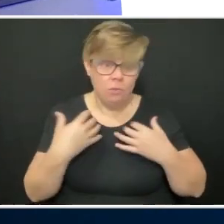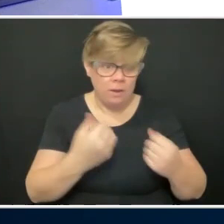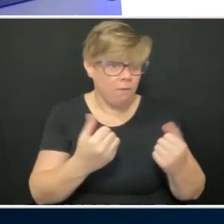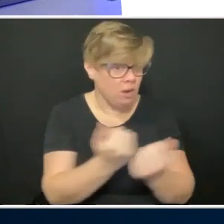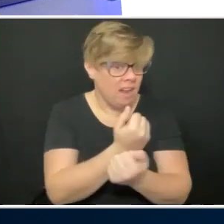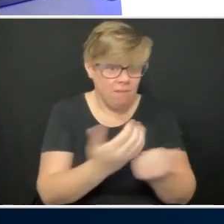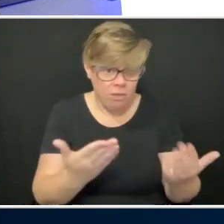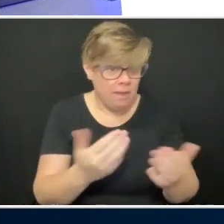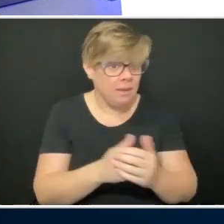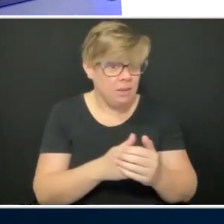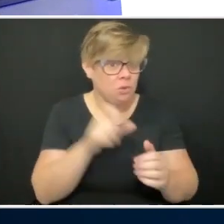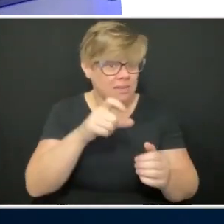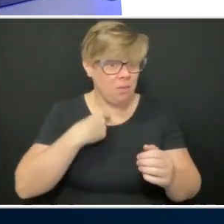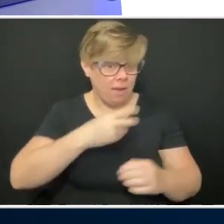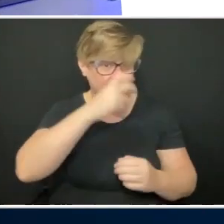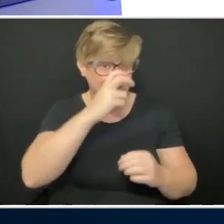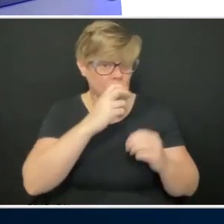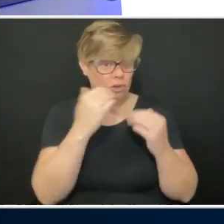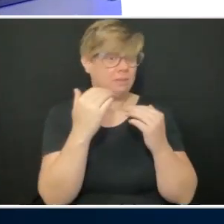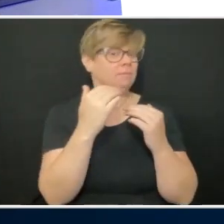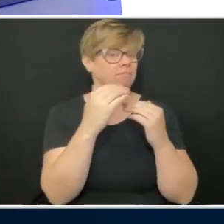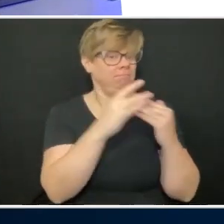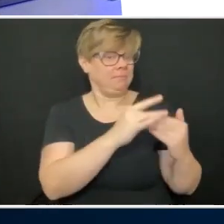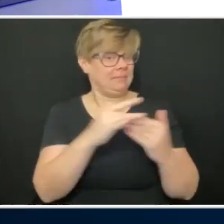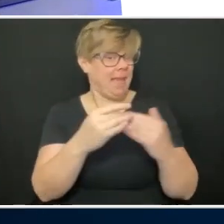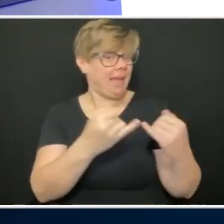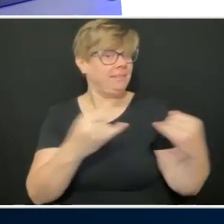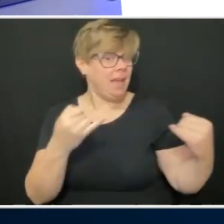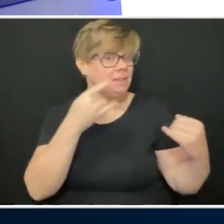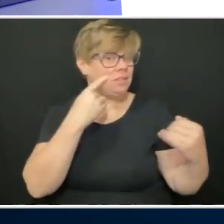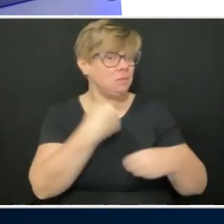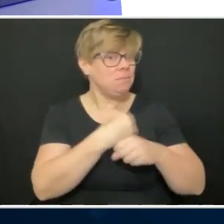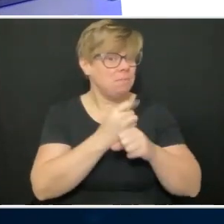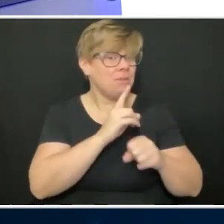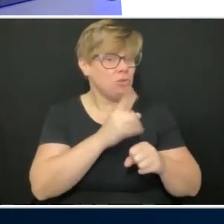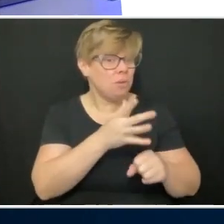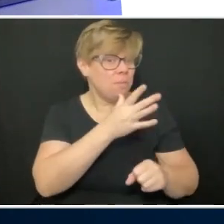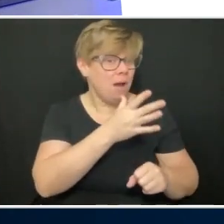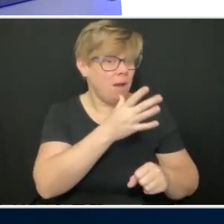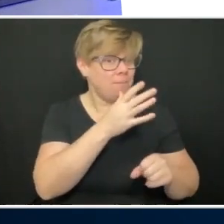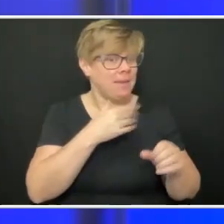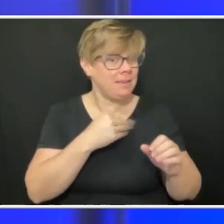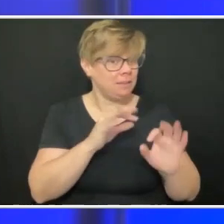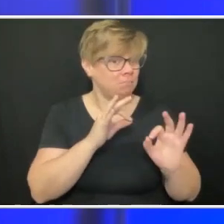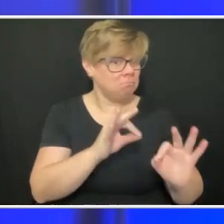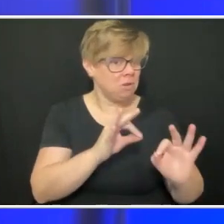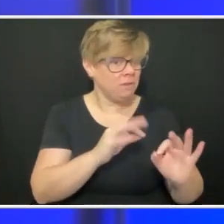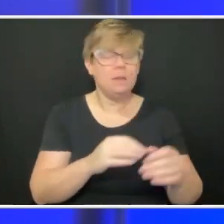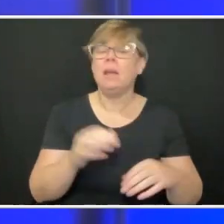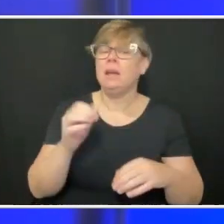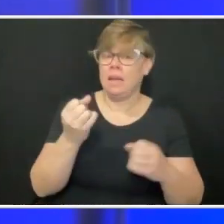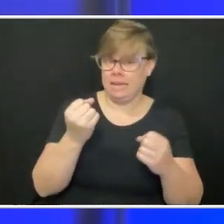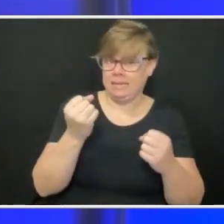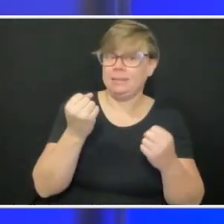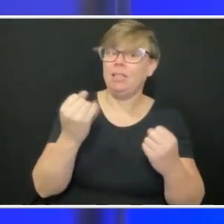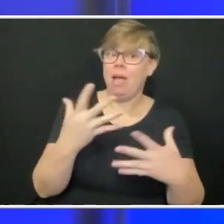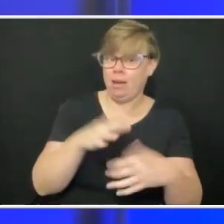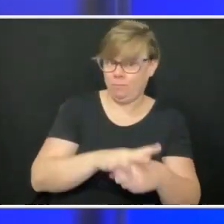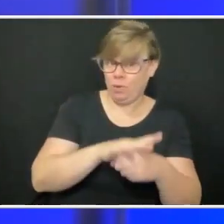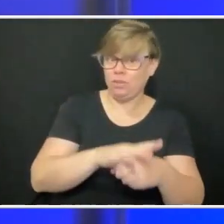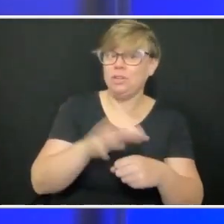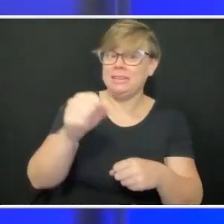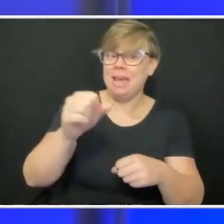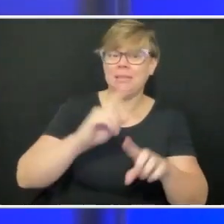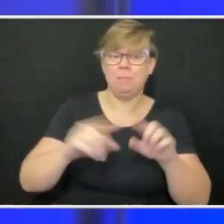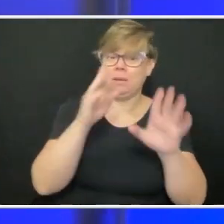strict guidelines to make sure that she can get there as quickly as possible, right? Absolutely. I mean, it's a lot of pressure, but like I said, it's one of the greatest honors